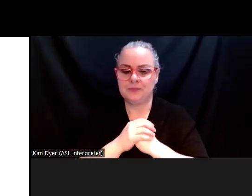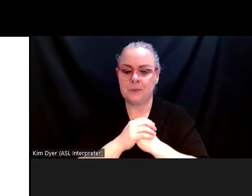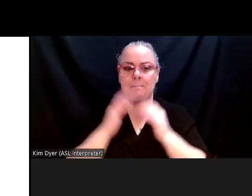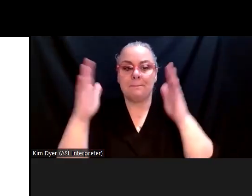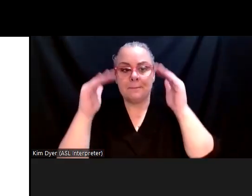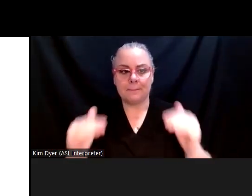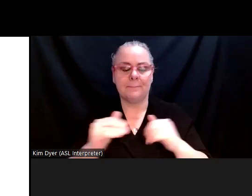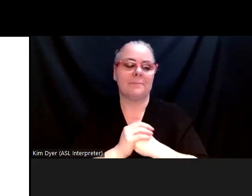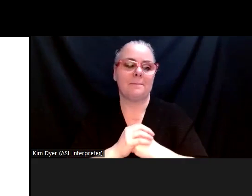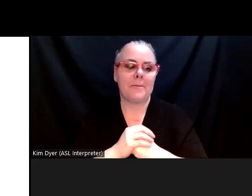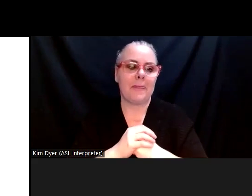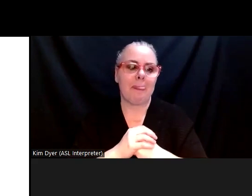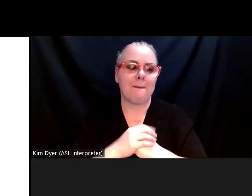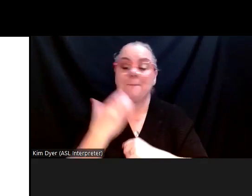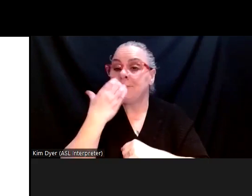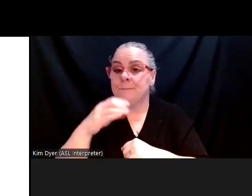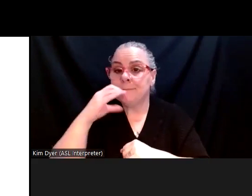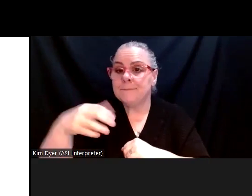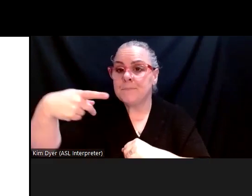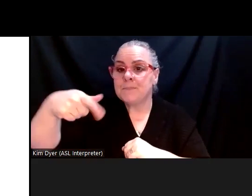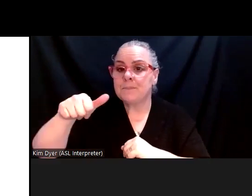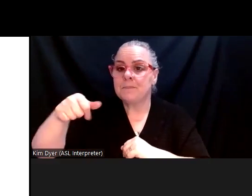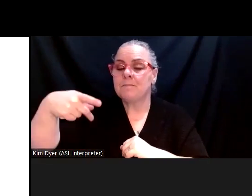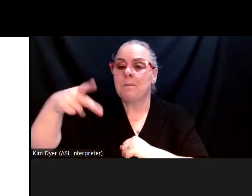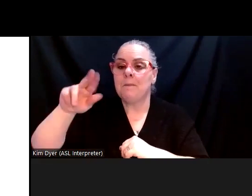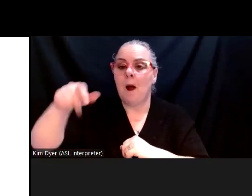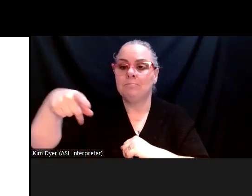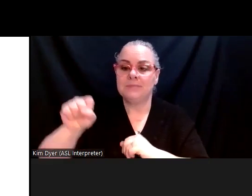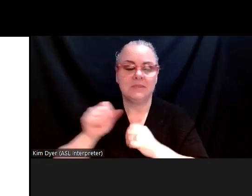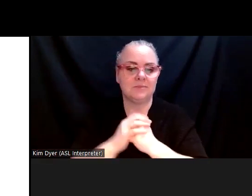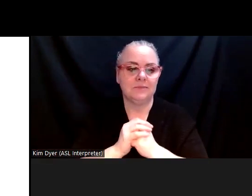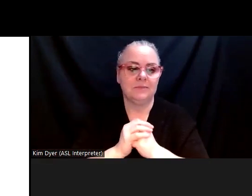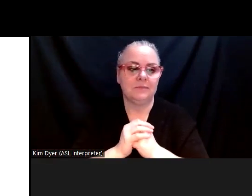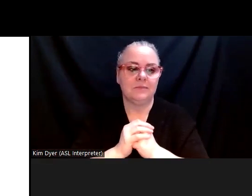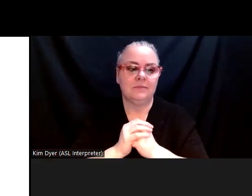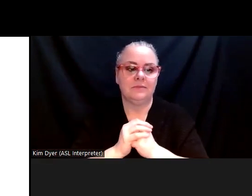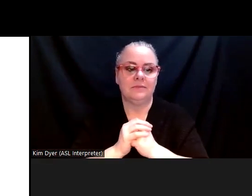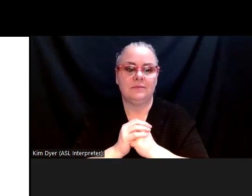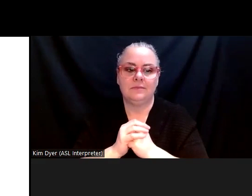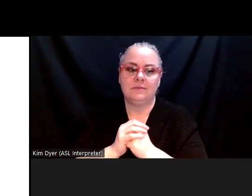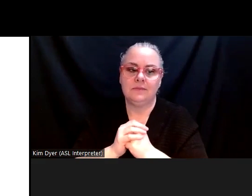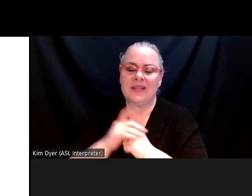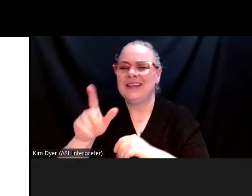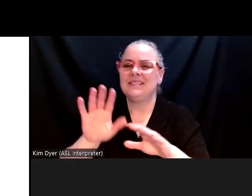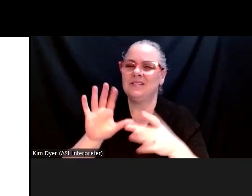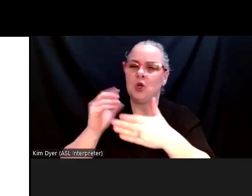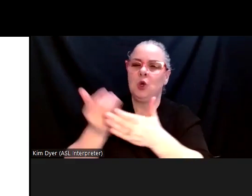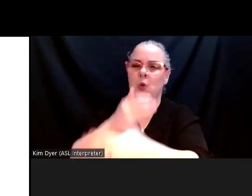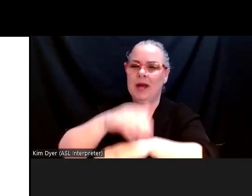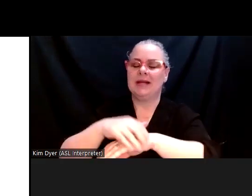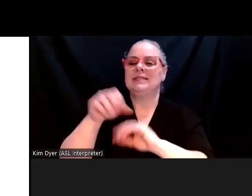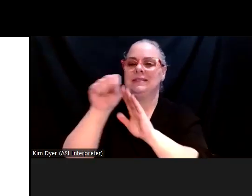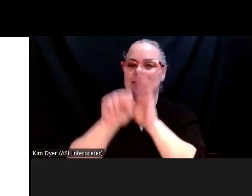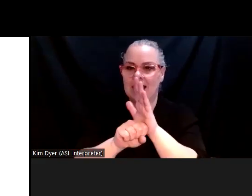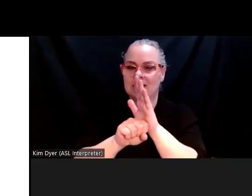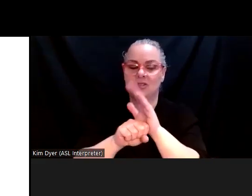Next slide, please. For heat pumps, this is a coalition application of New England states led